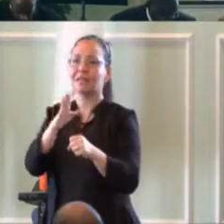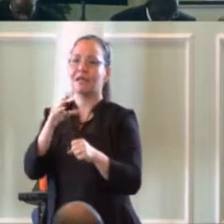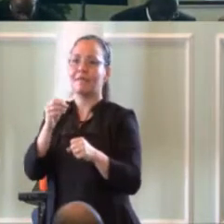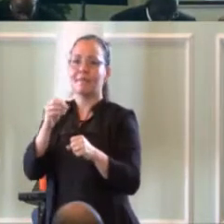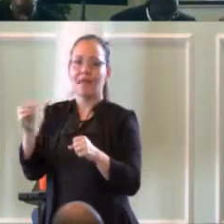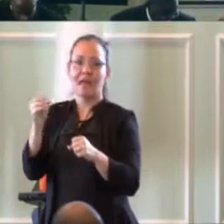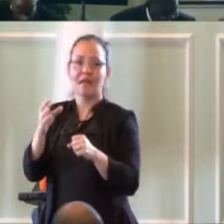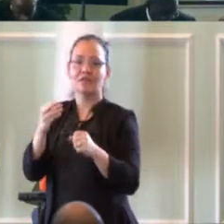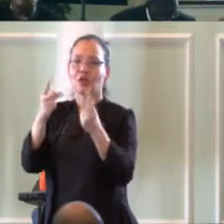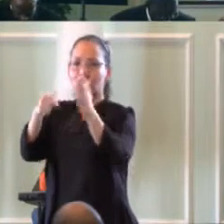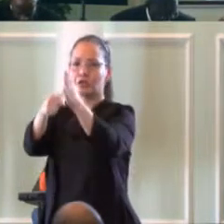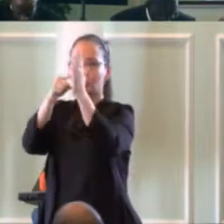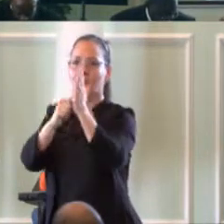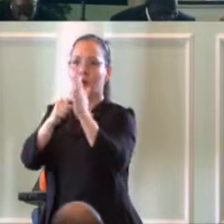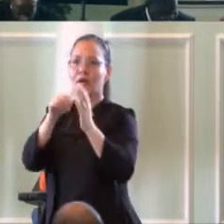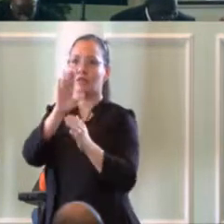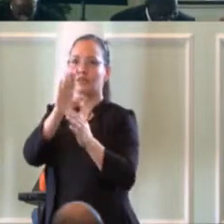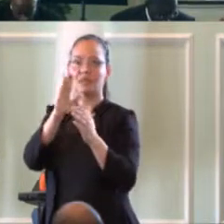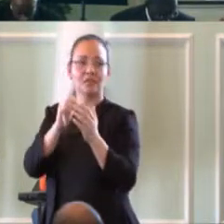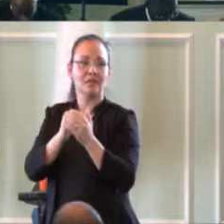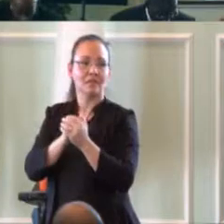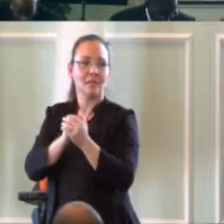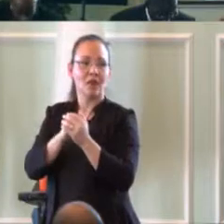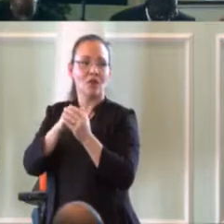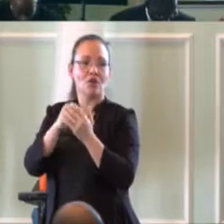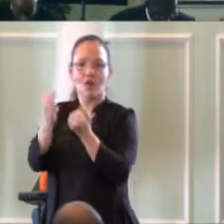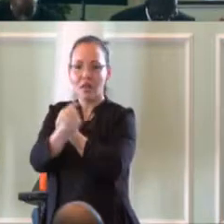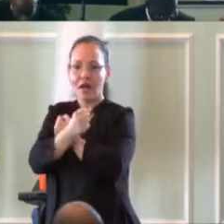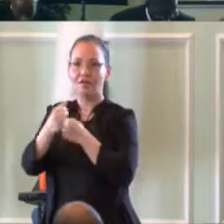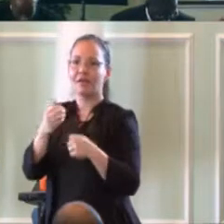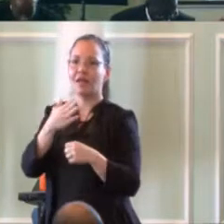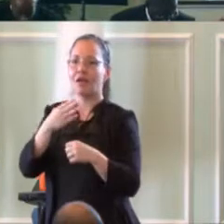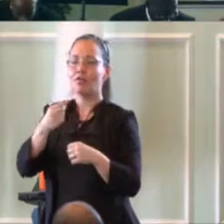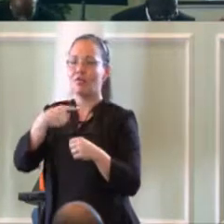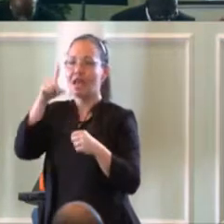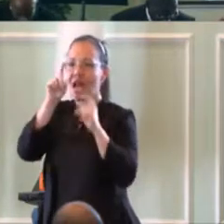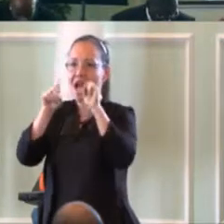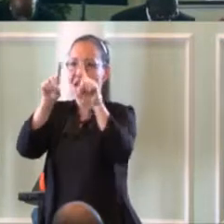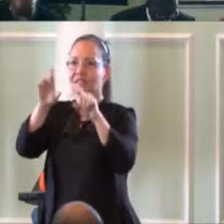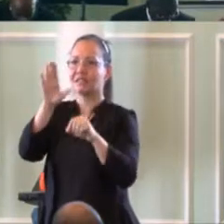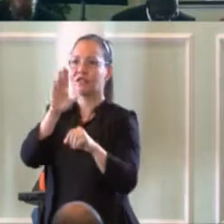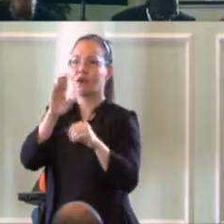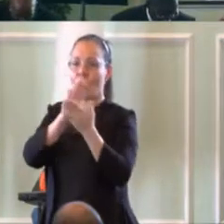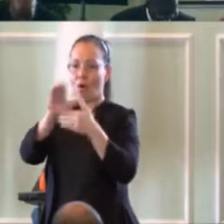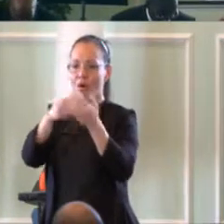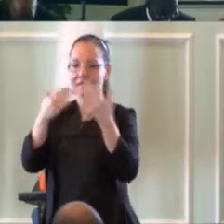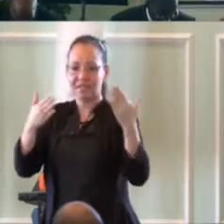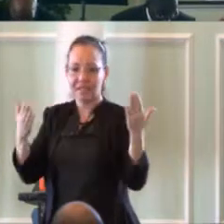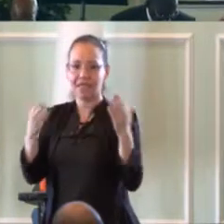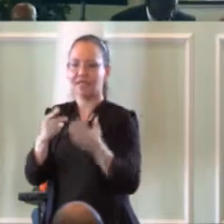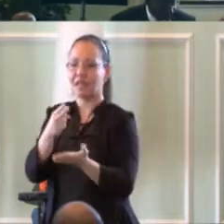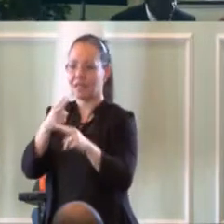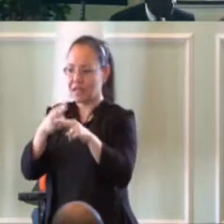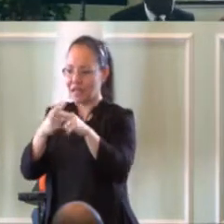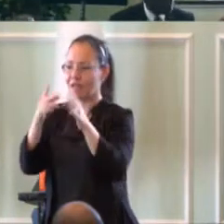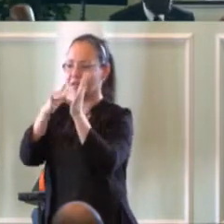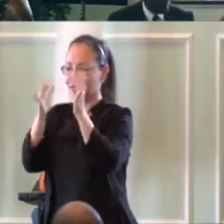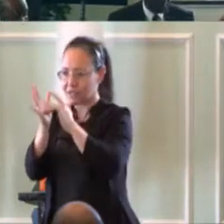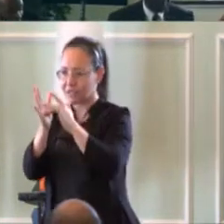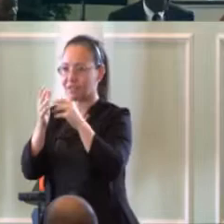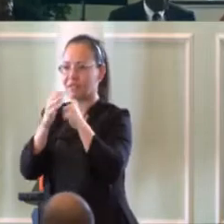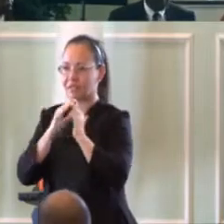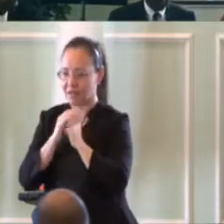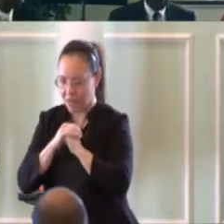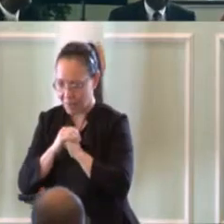our sins. We ask for all these things in the name of your Son, Jesus. Amen.